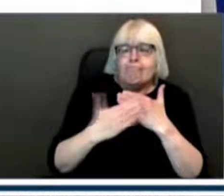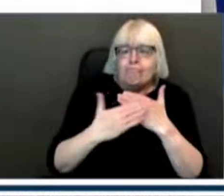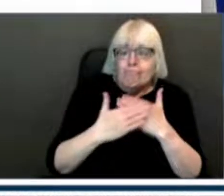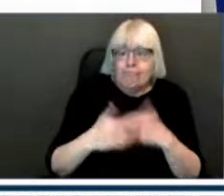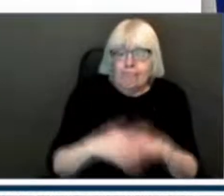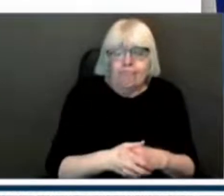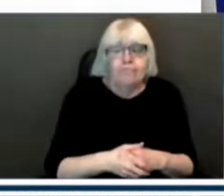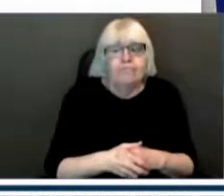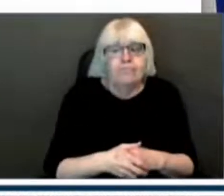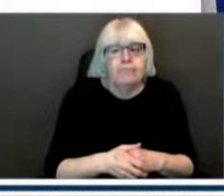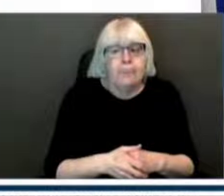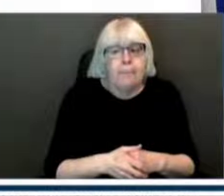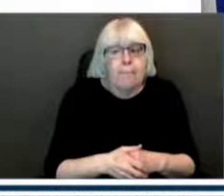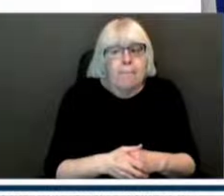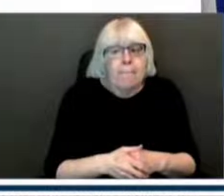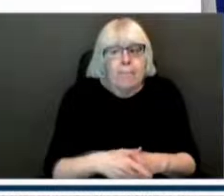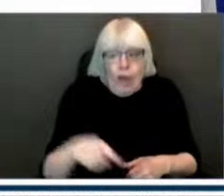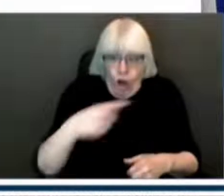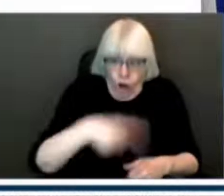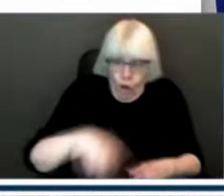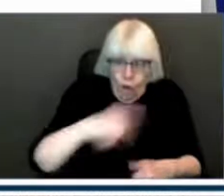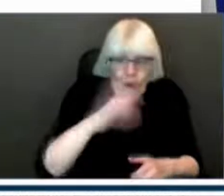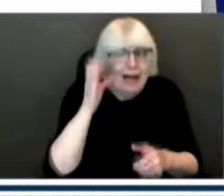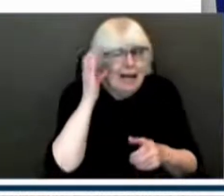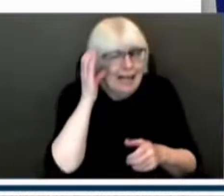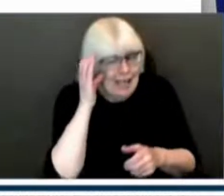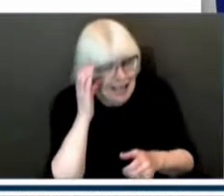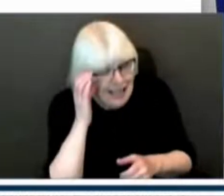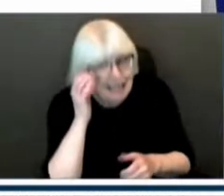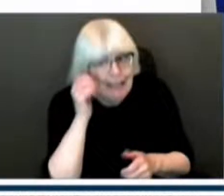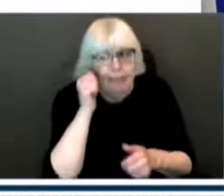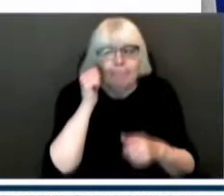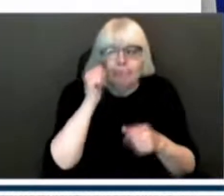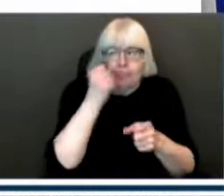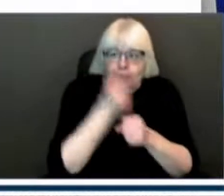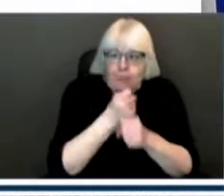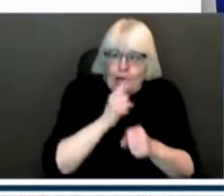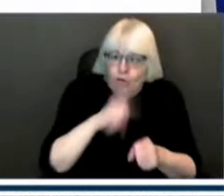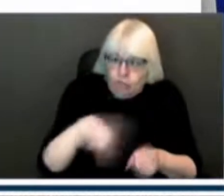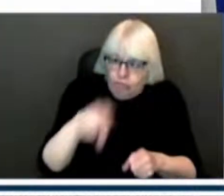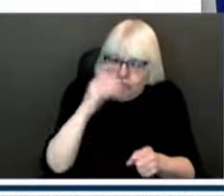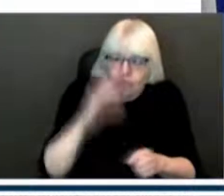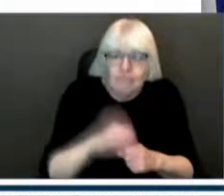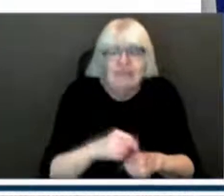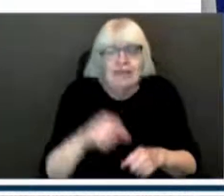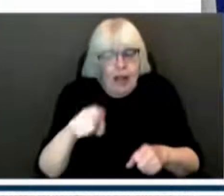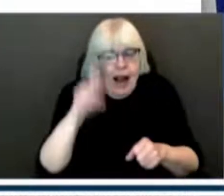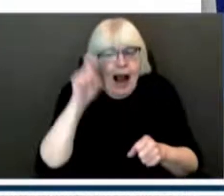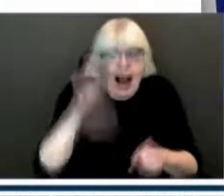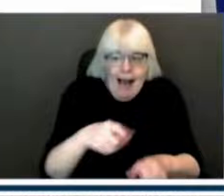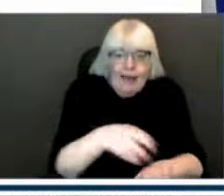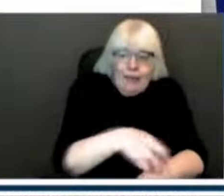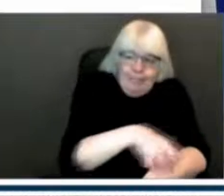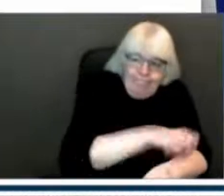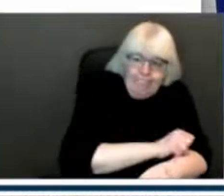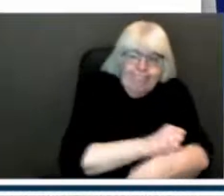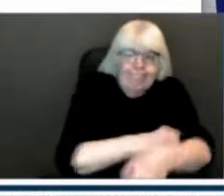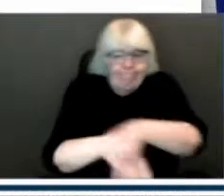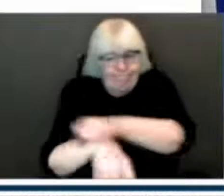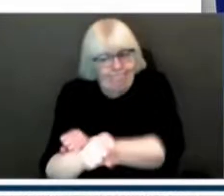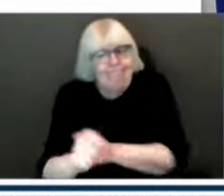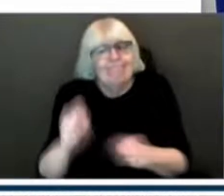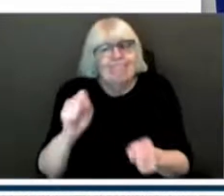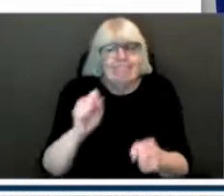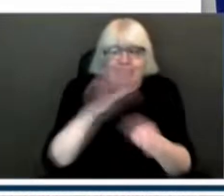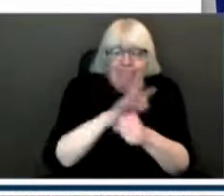we also recognize that government has work to do as well. Everything we've done has been to support our